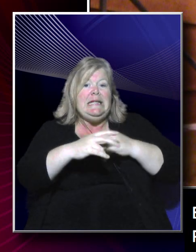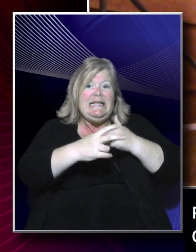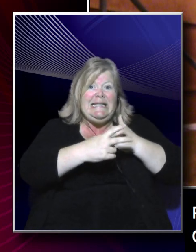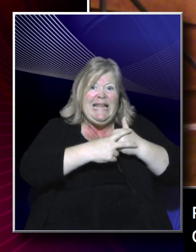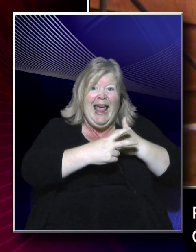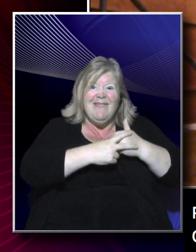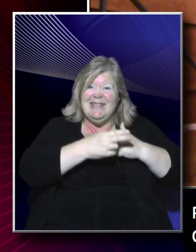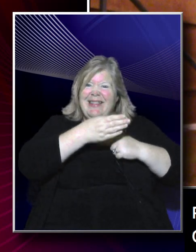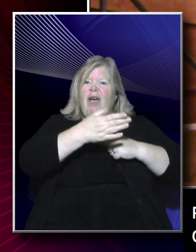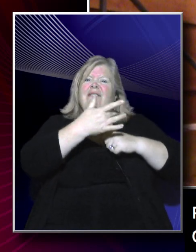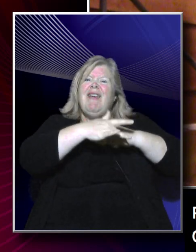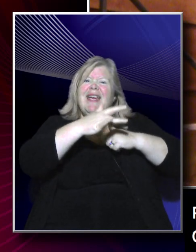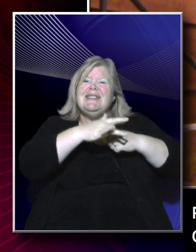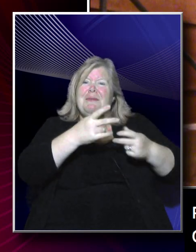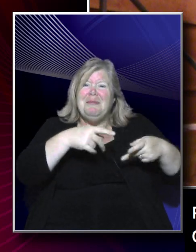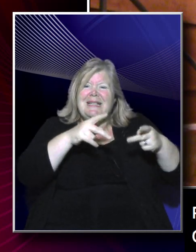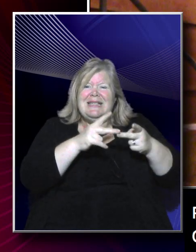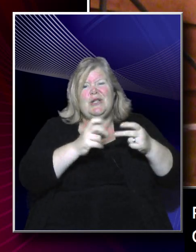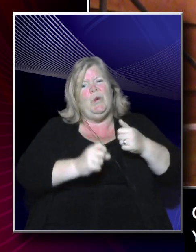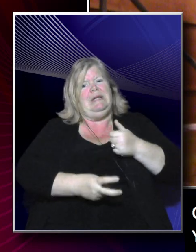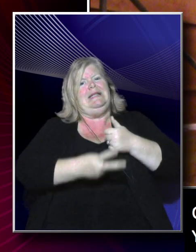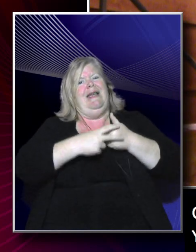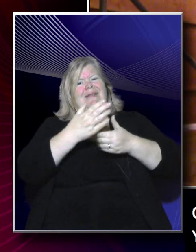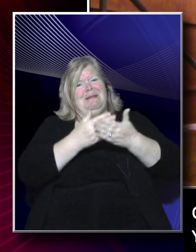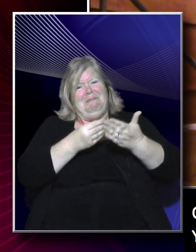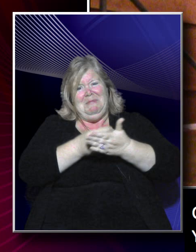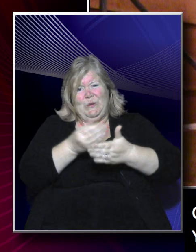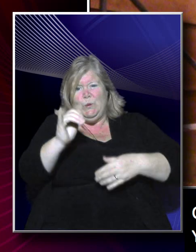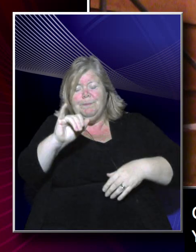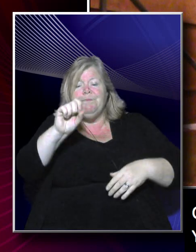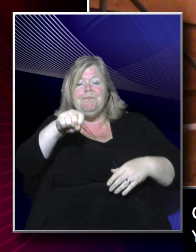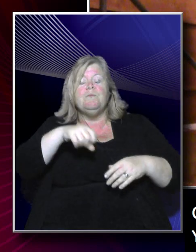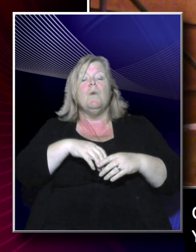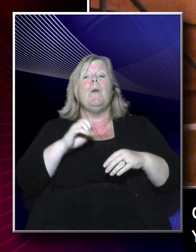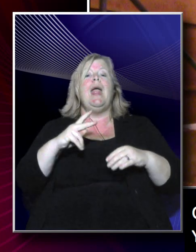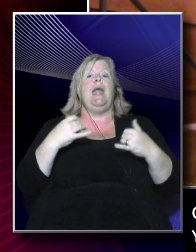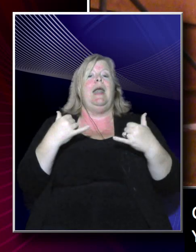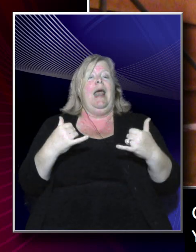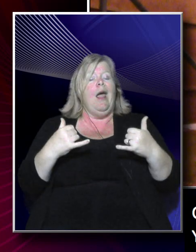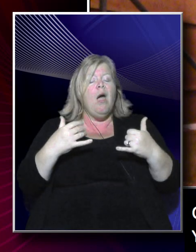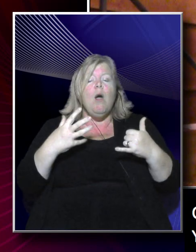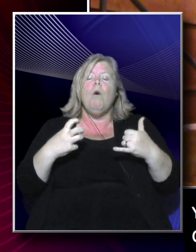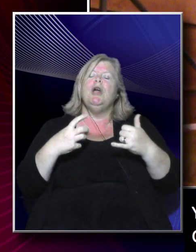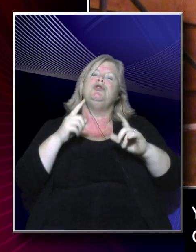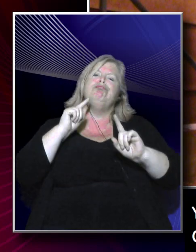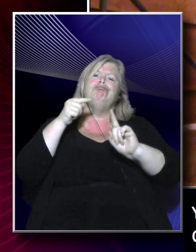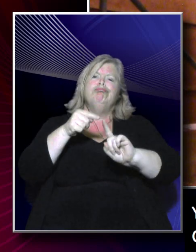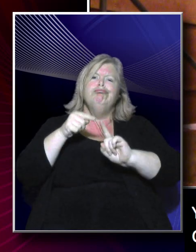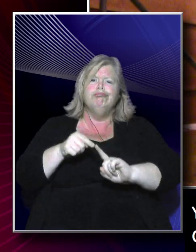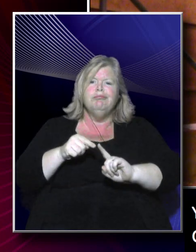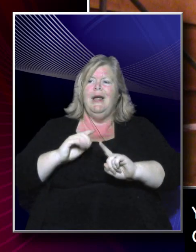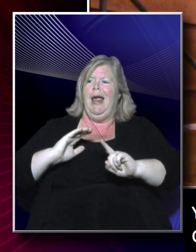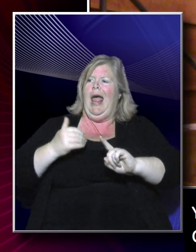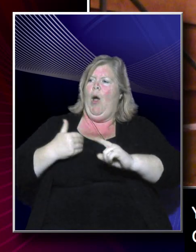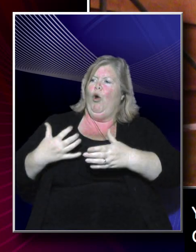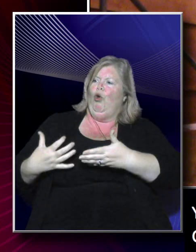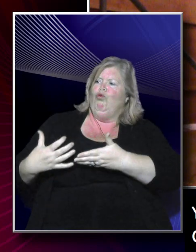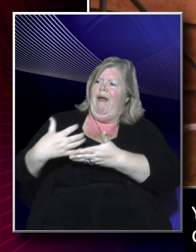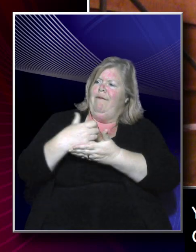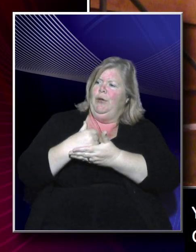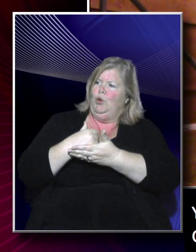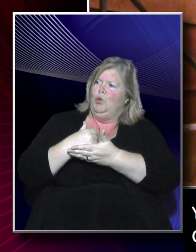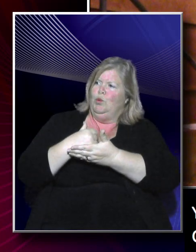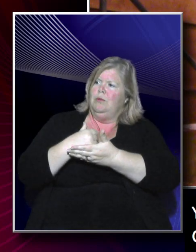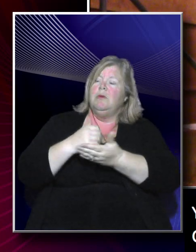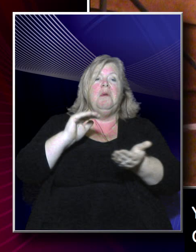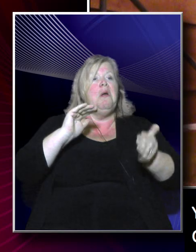reports in front of you, I wanted to also point out where we are in terms of our collected revenues. In comparison to last